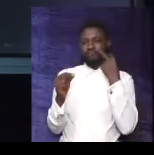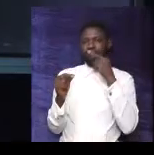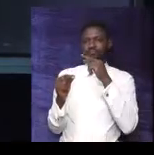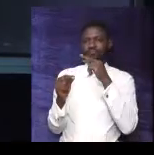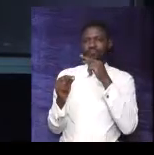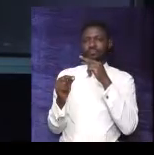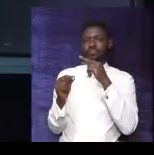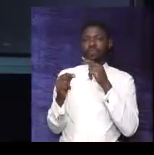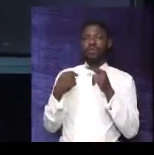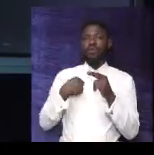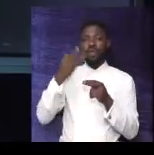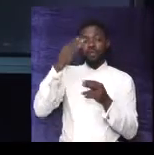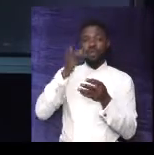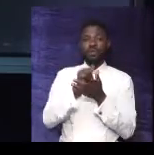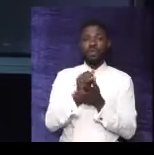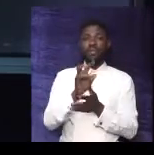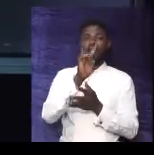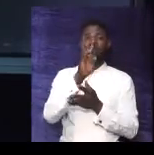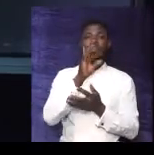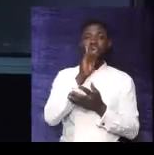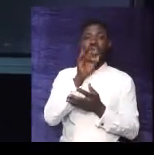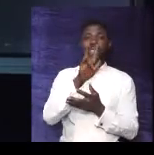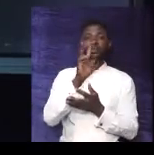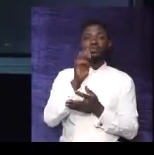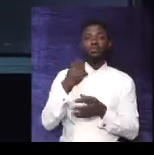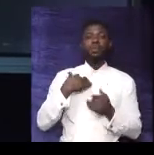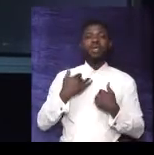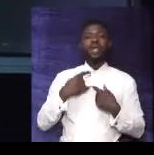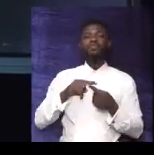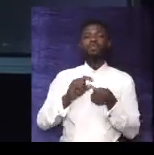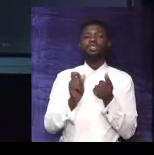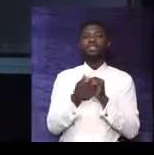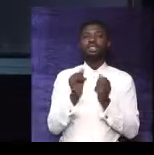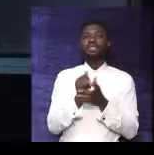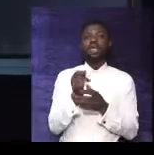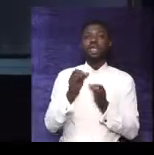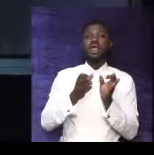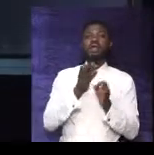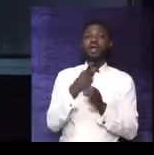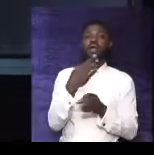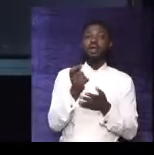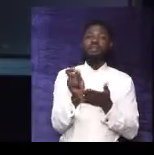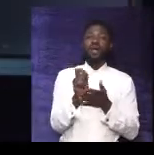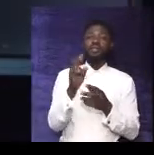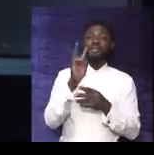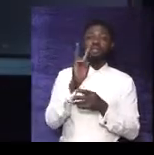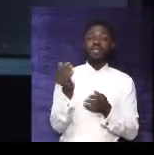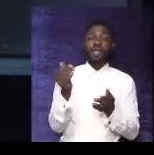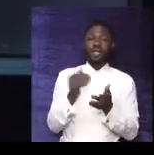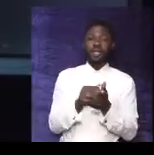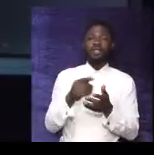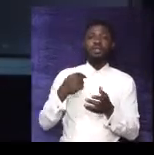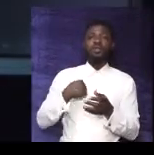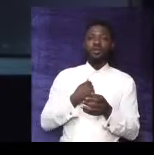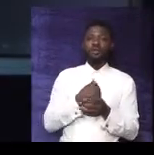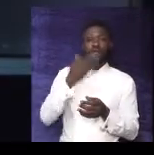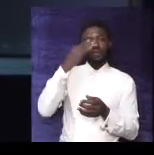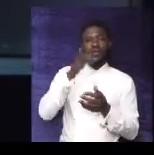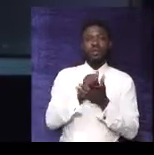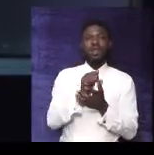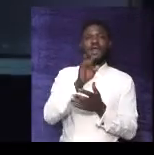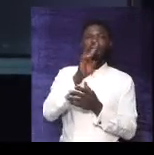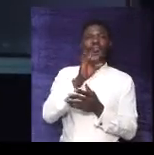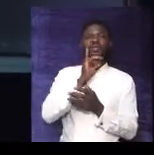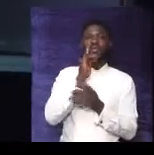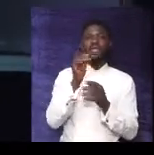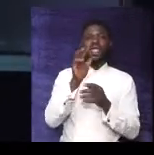degrees. Now, we know that v is 32, so we have to change that. So instead of writing v again, we already know that v is 32. We